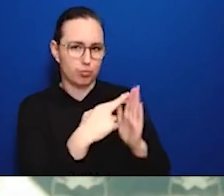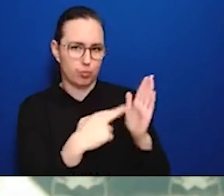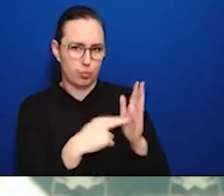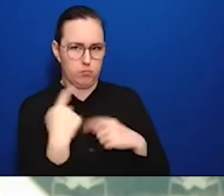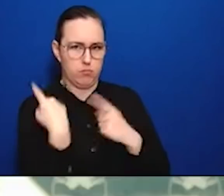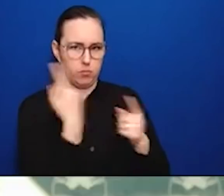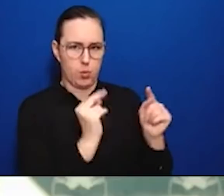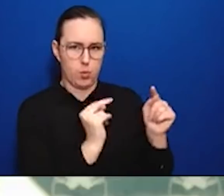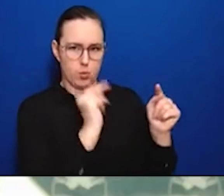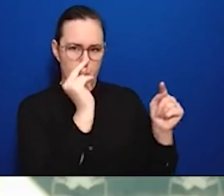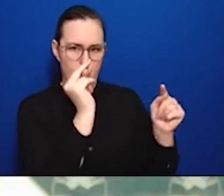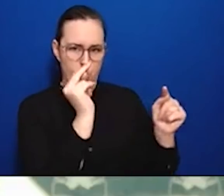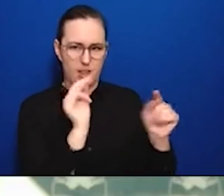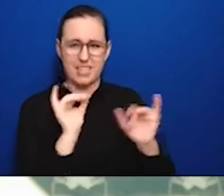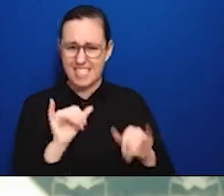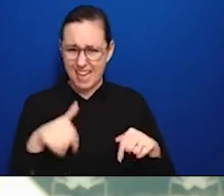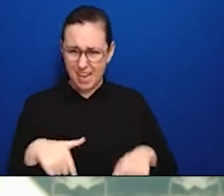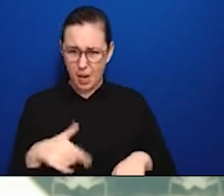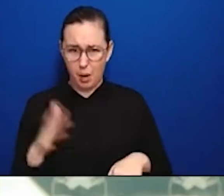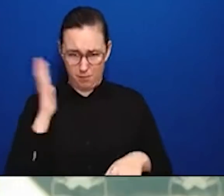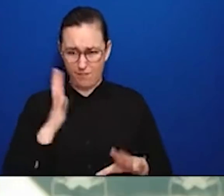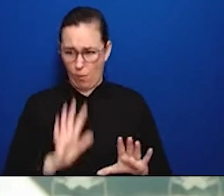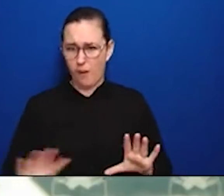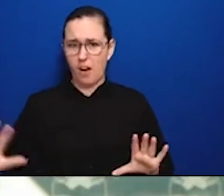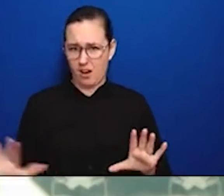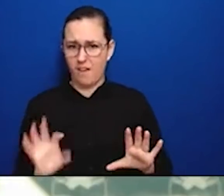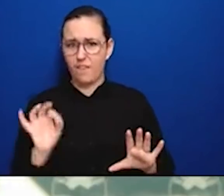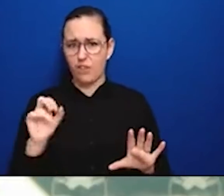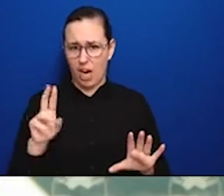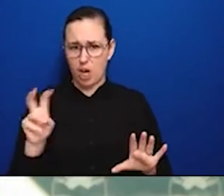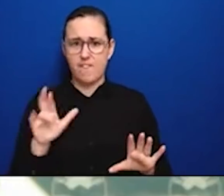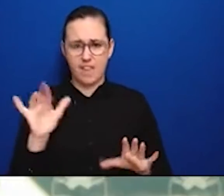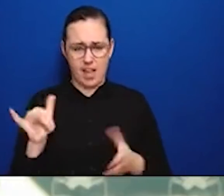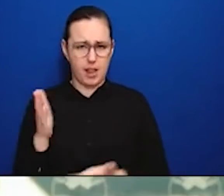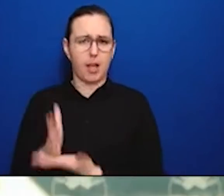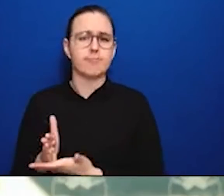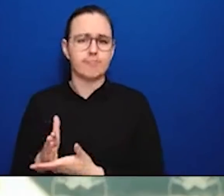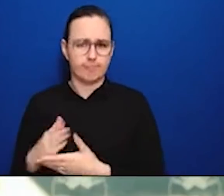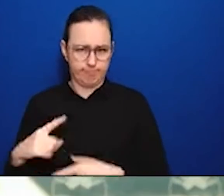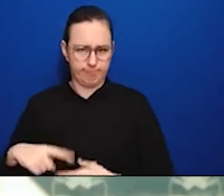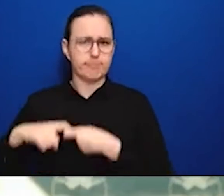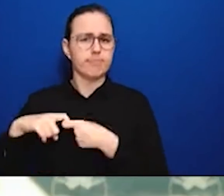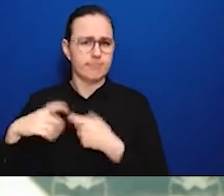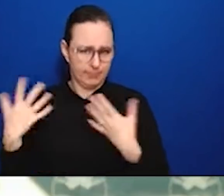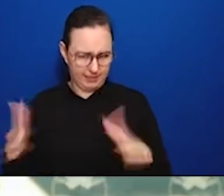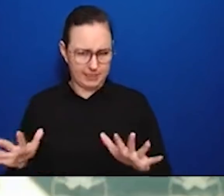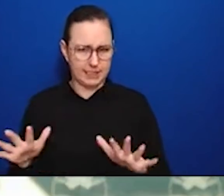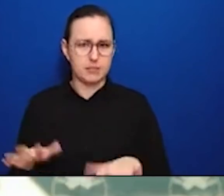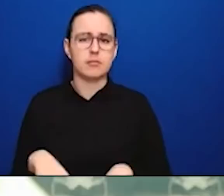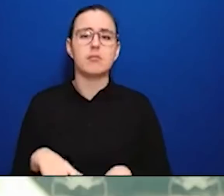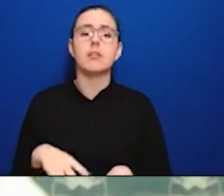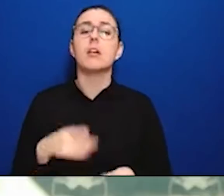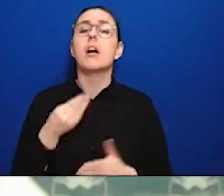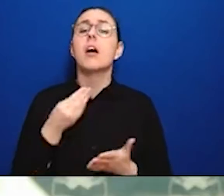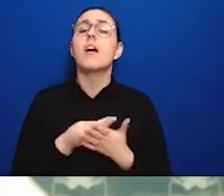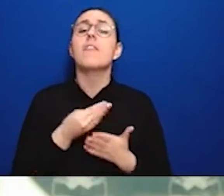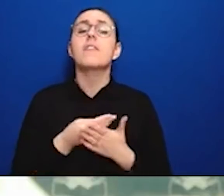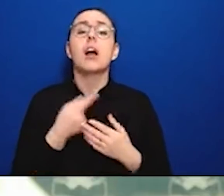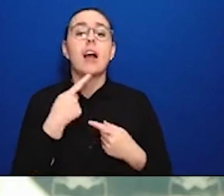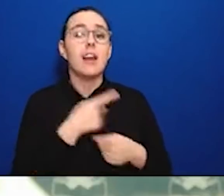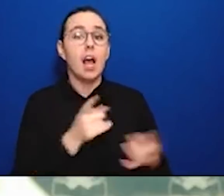of the Fraser Valley for a short period. And of course, these funding announcement that we made today is for businesses that have